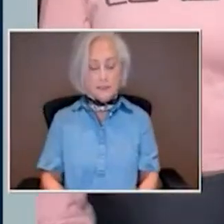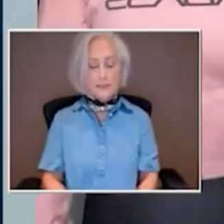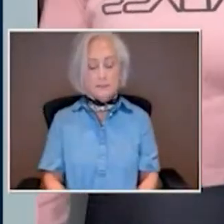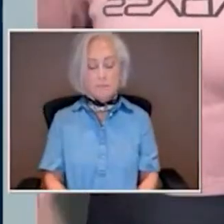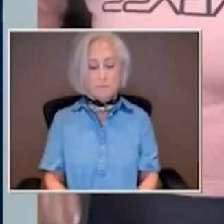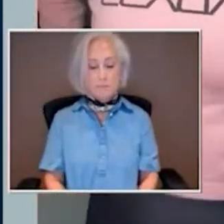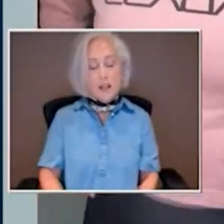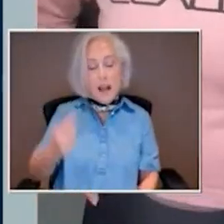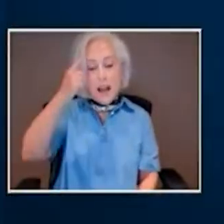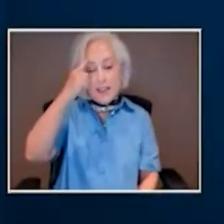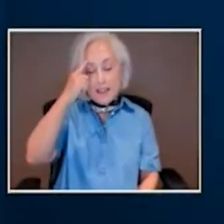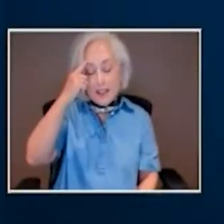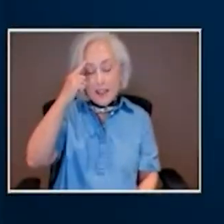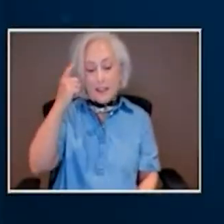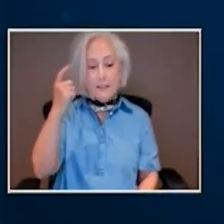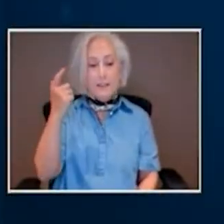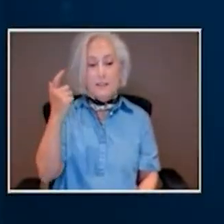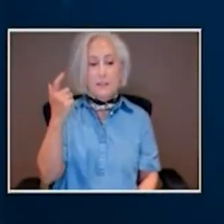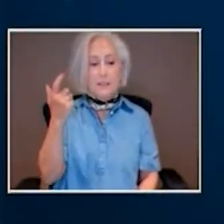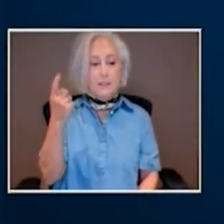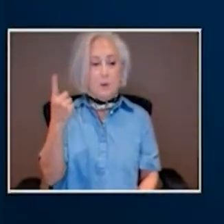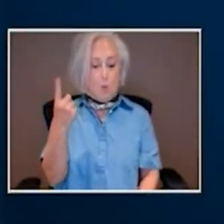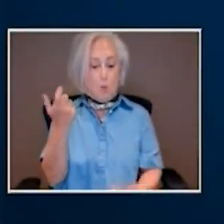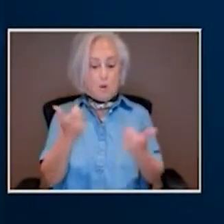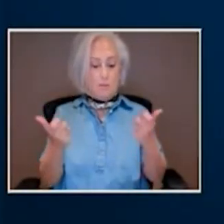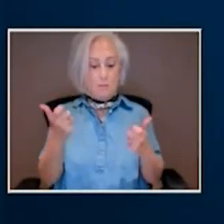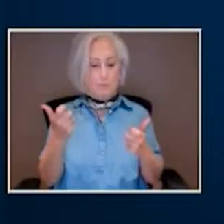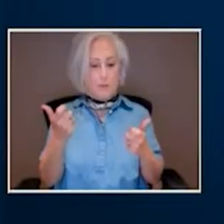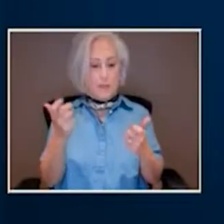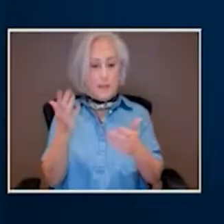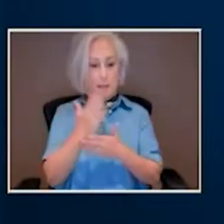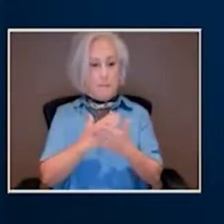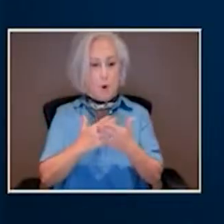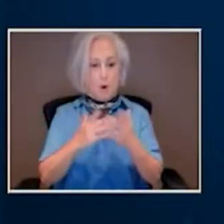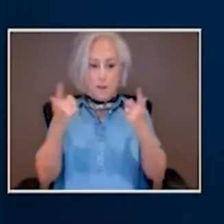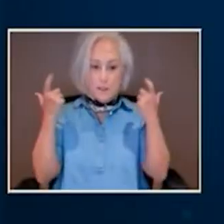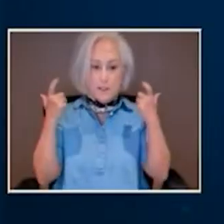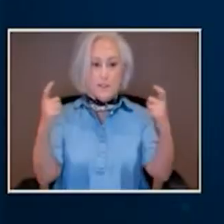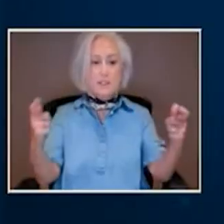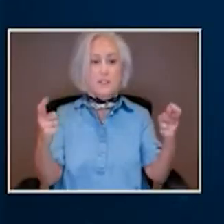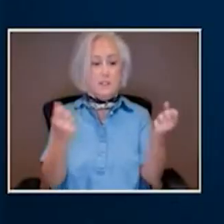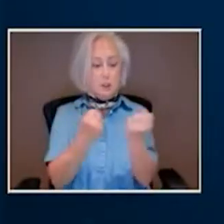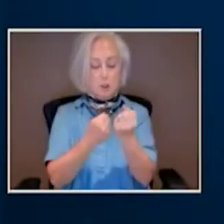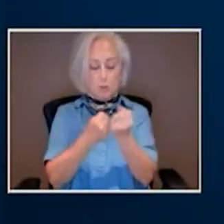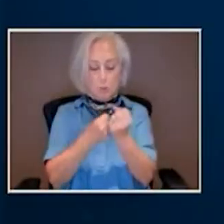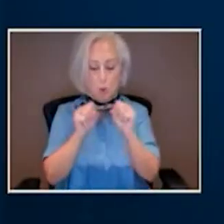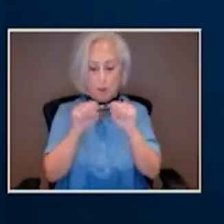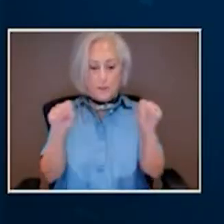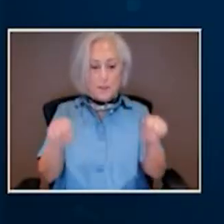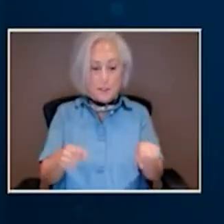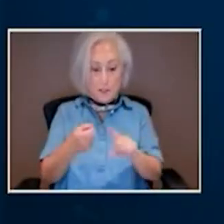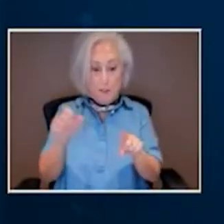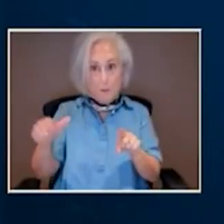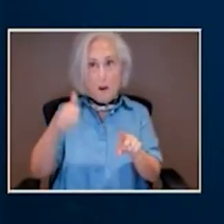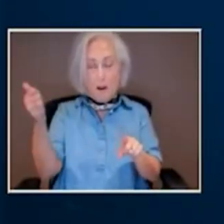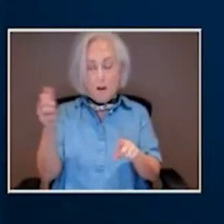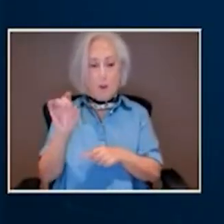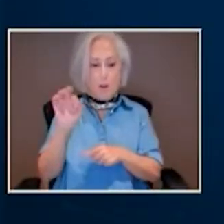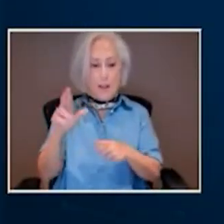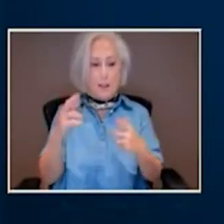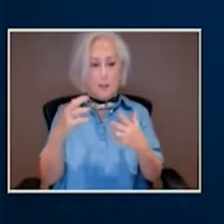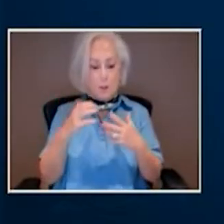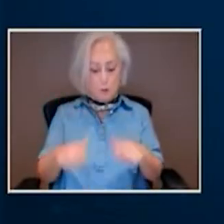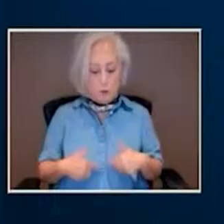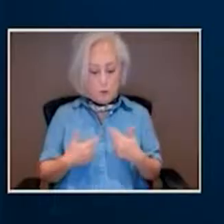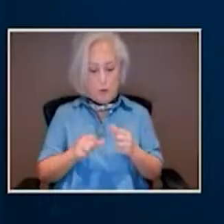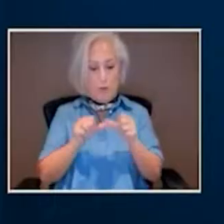I think a big part of it is I have a big support system of other cancer survivors, and how they have told